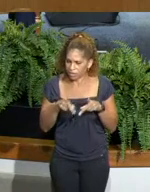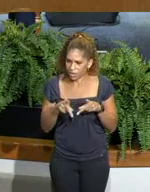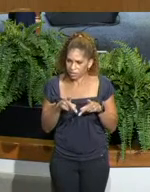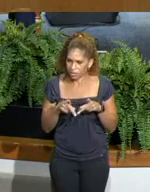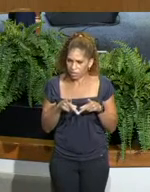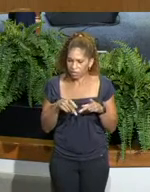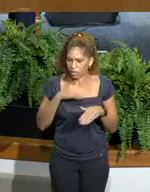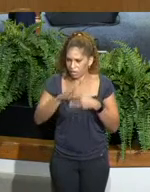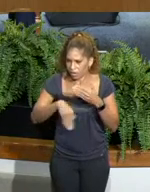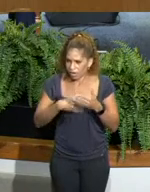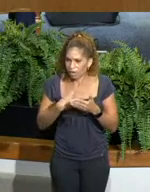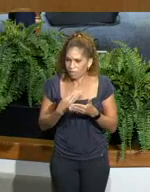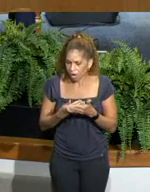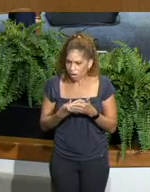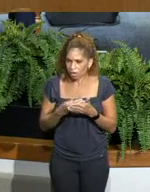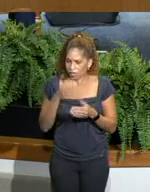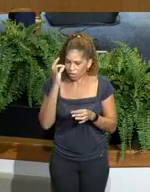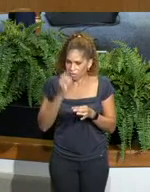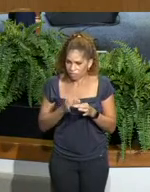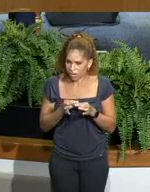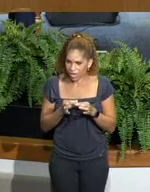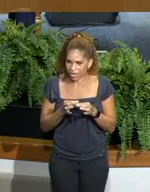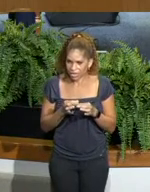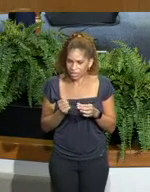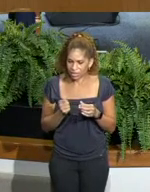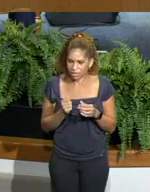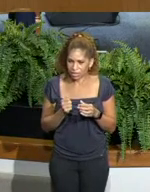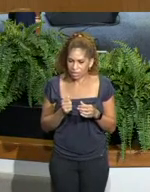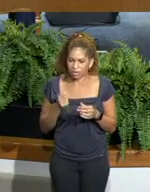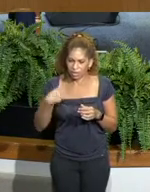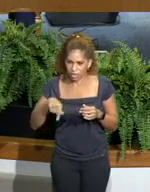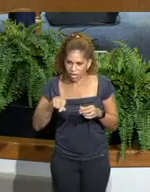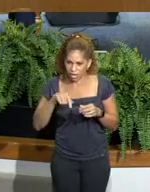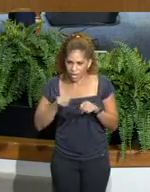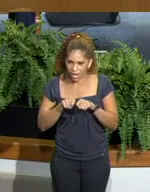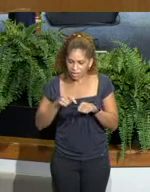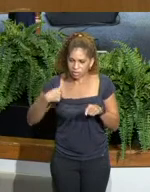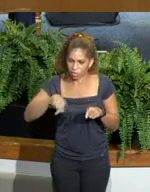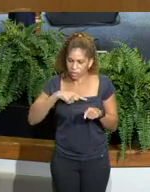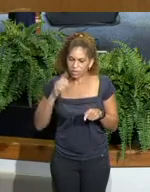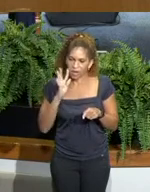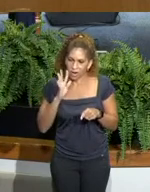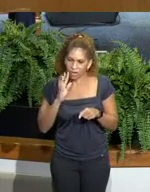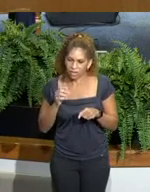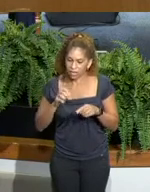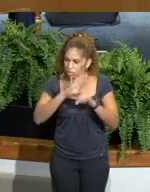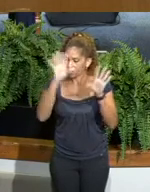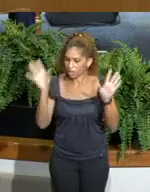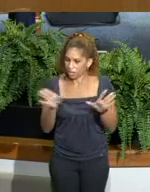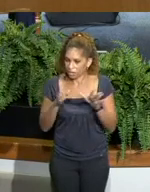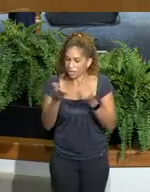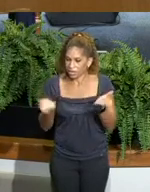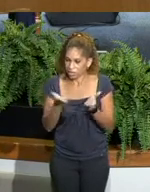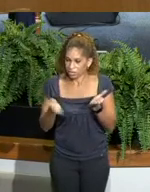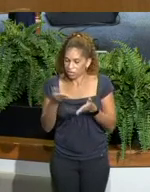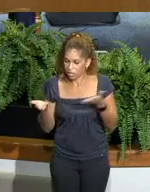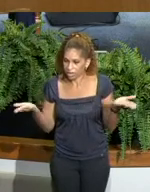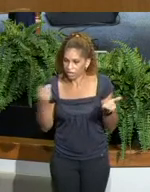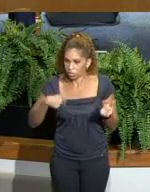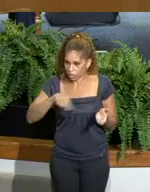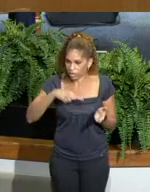old, different faiths. As we talked, it became clear, here are some things we know. Can you pray with me just a little